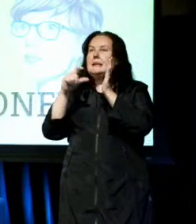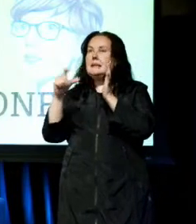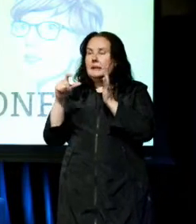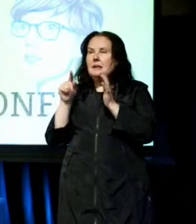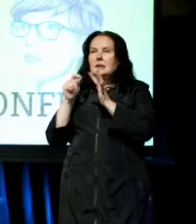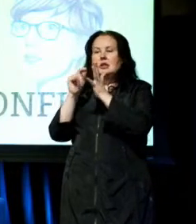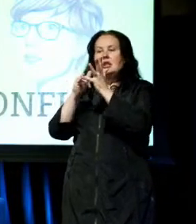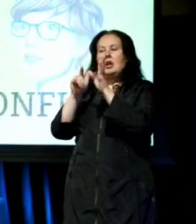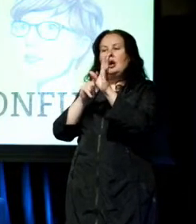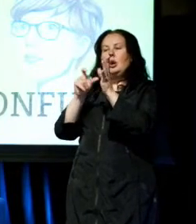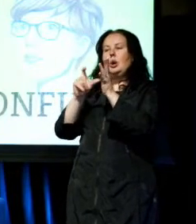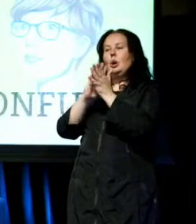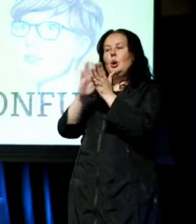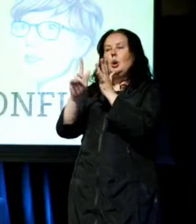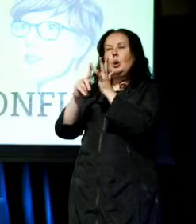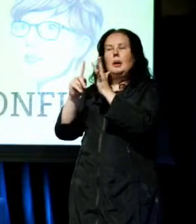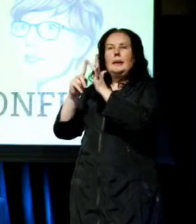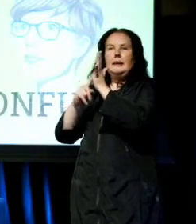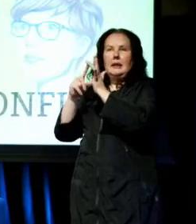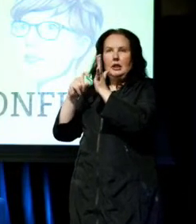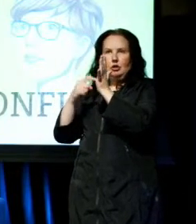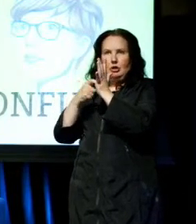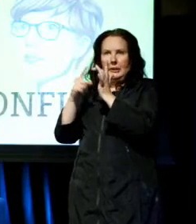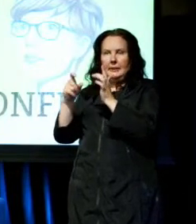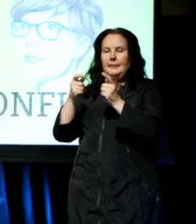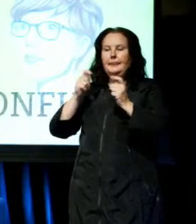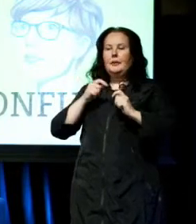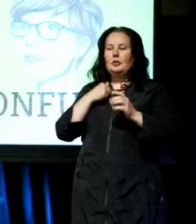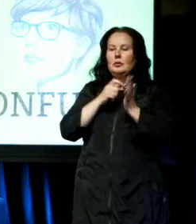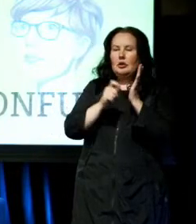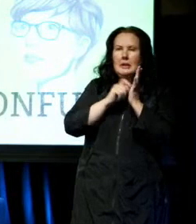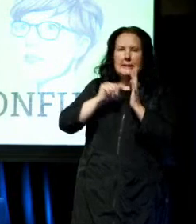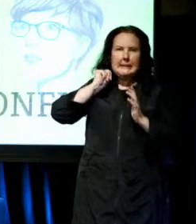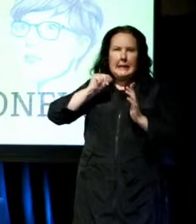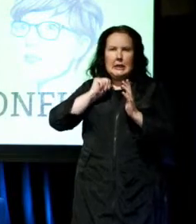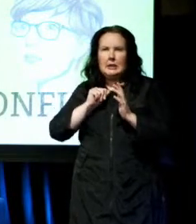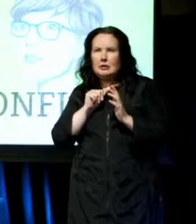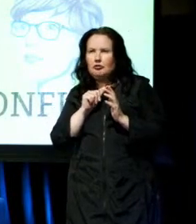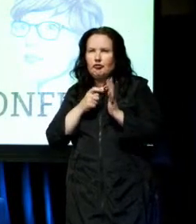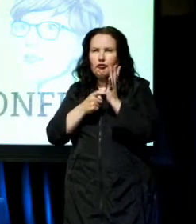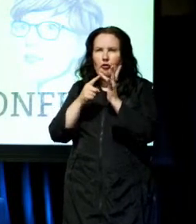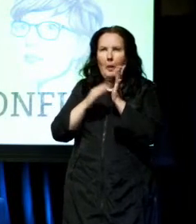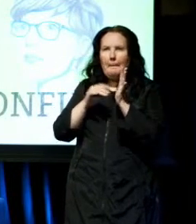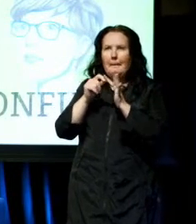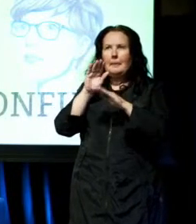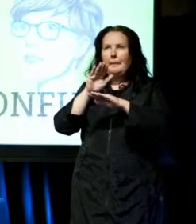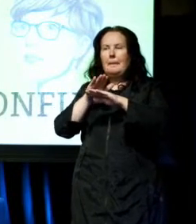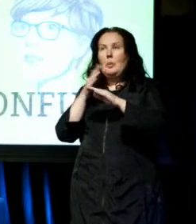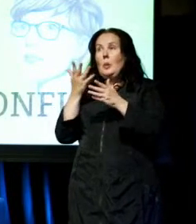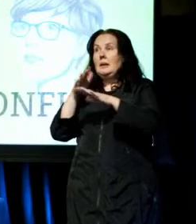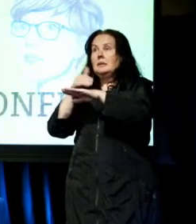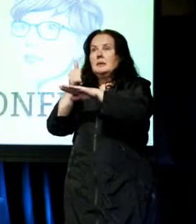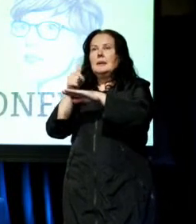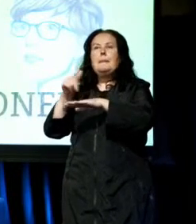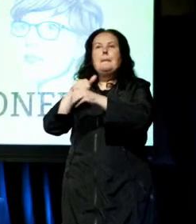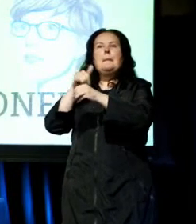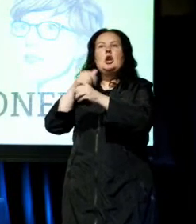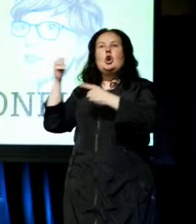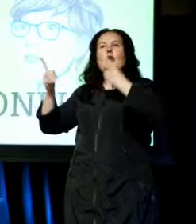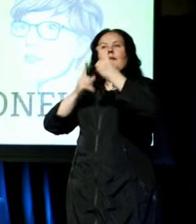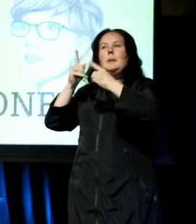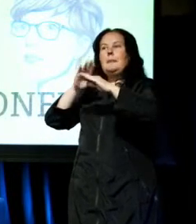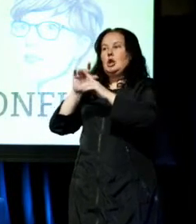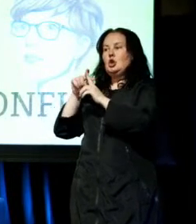sexy romp set at a medical conference about a doctor and his